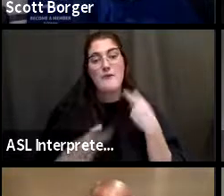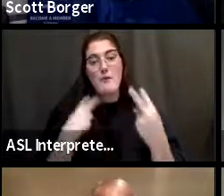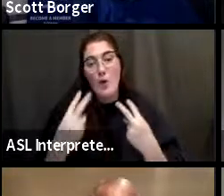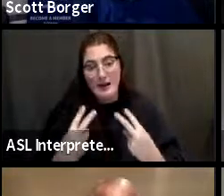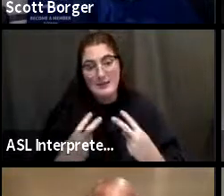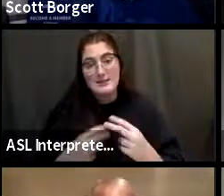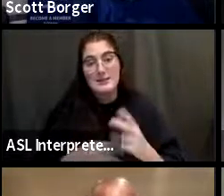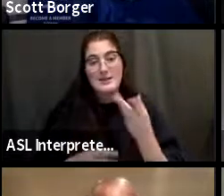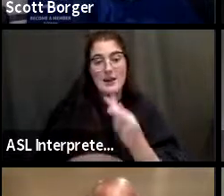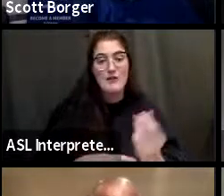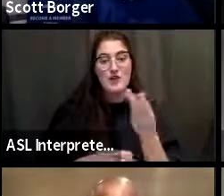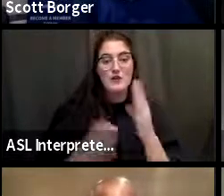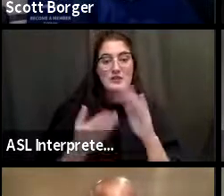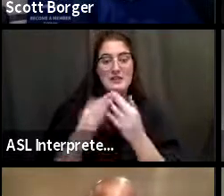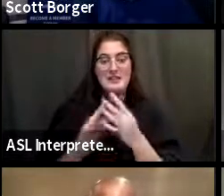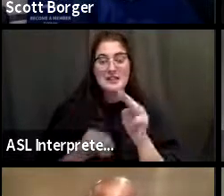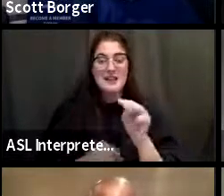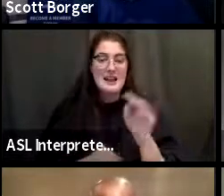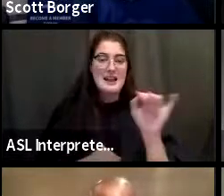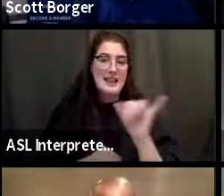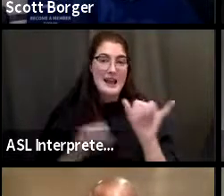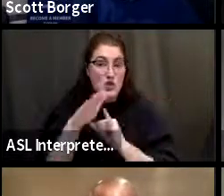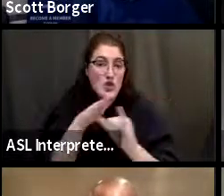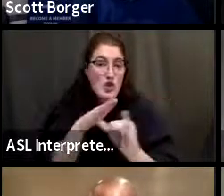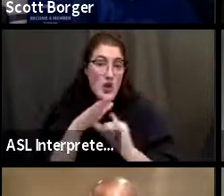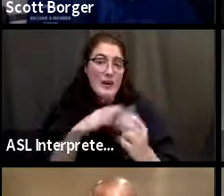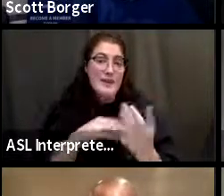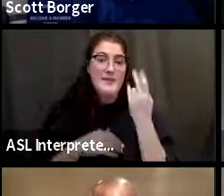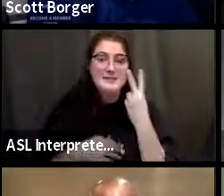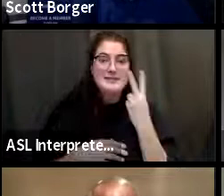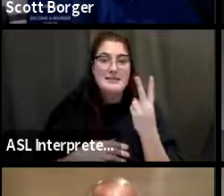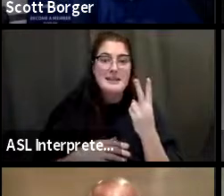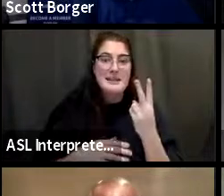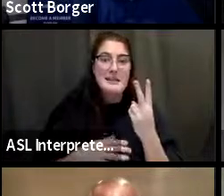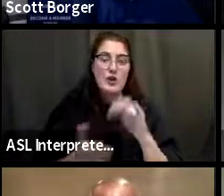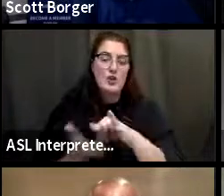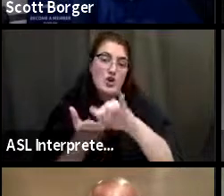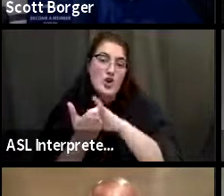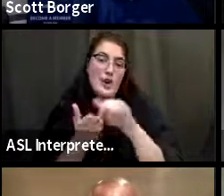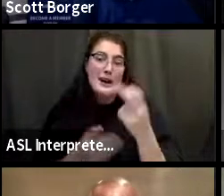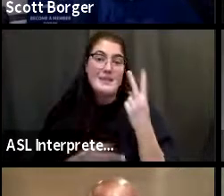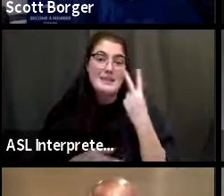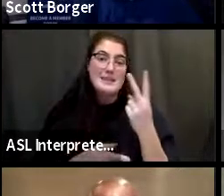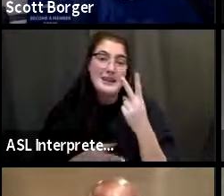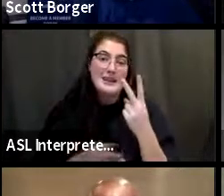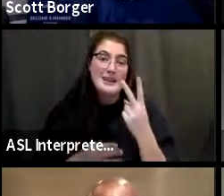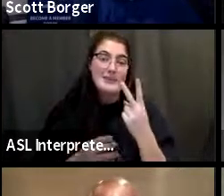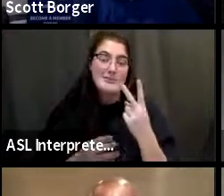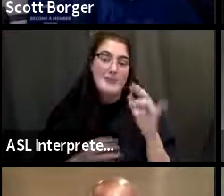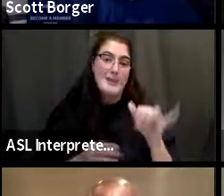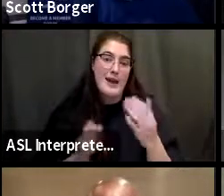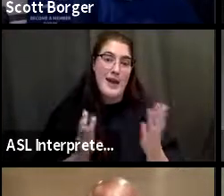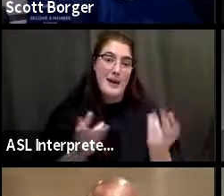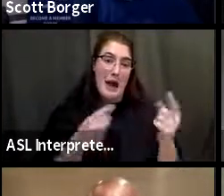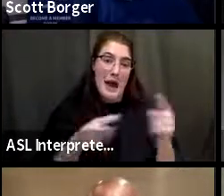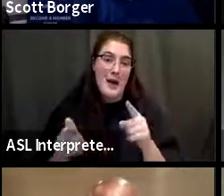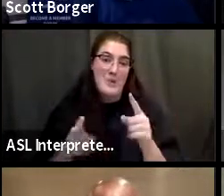like NYC have been seeing worker co-ops as a key part of the economic recovery.